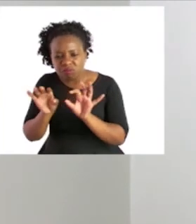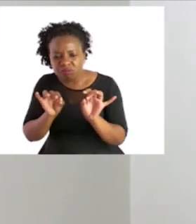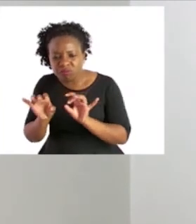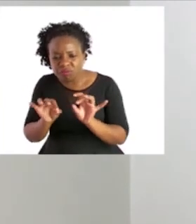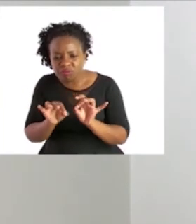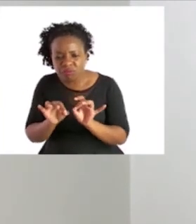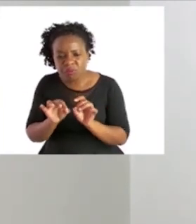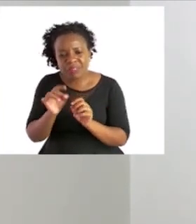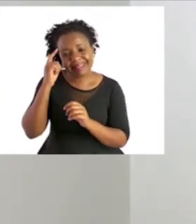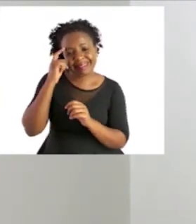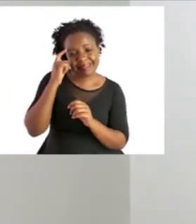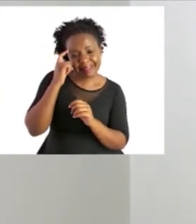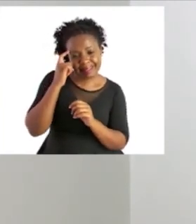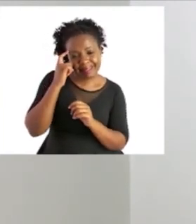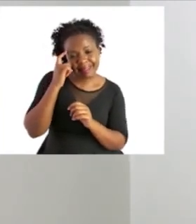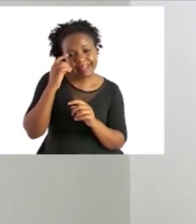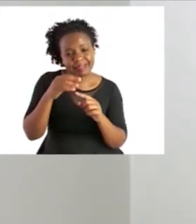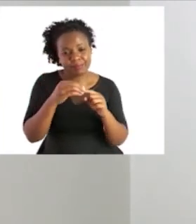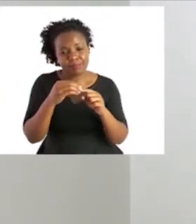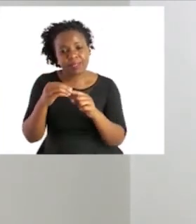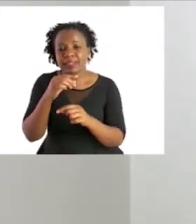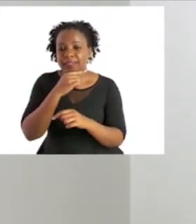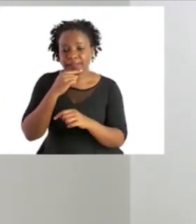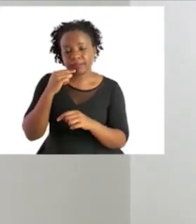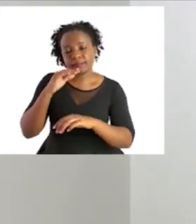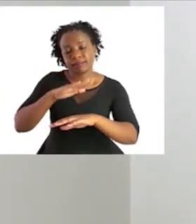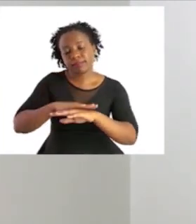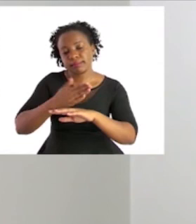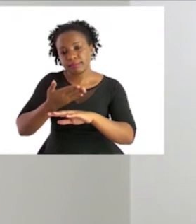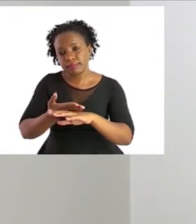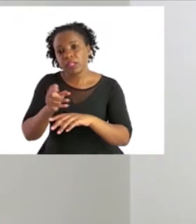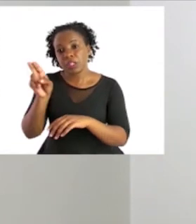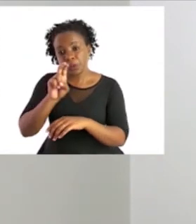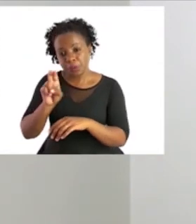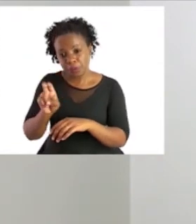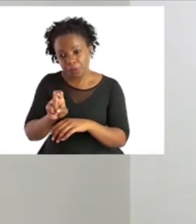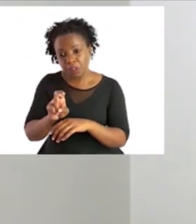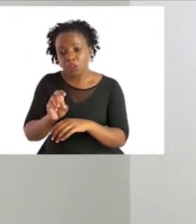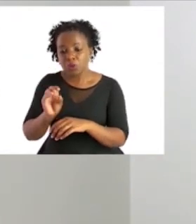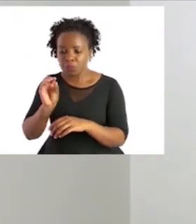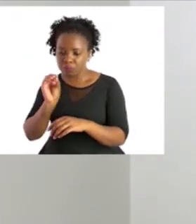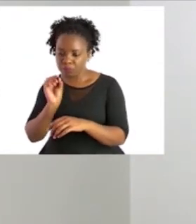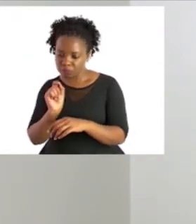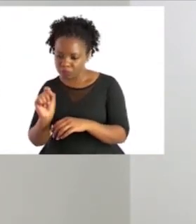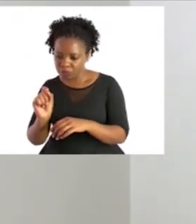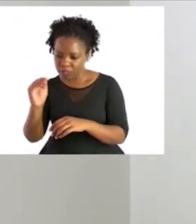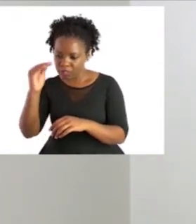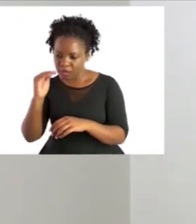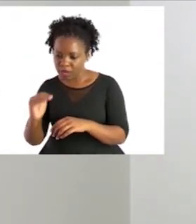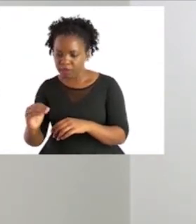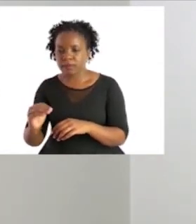which are specific names, like Swakopmund, we write them under proper nouns, and then the